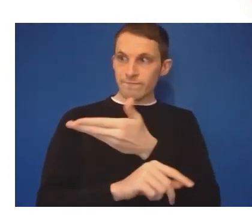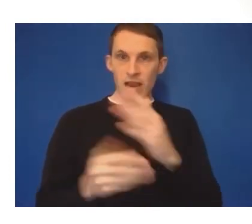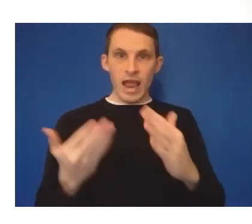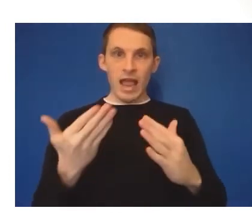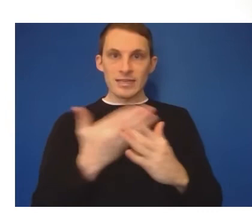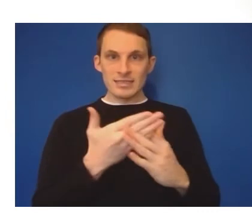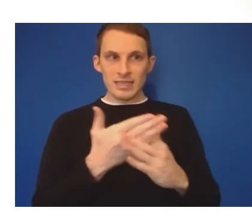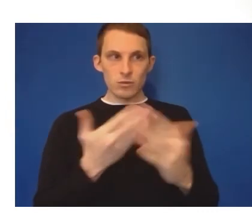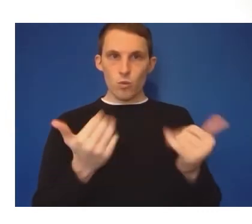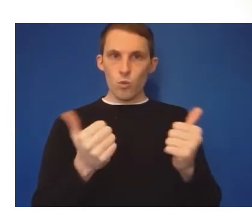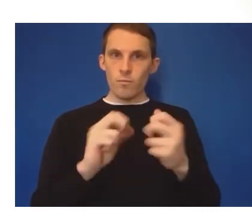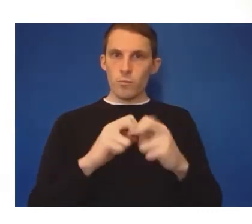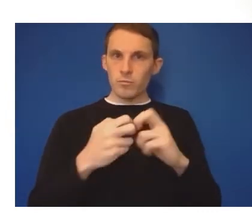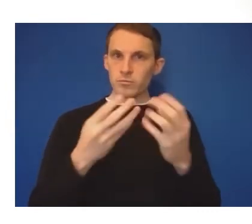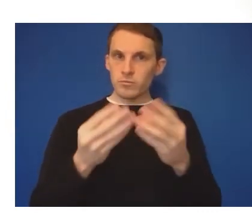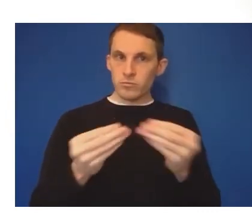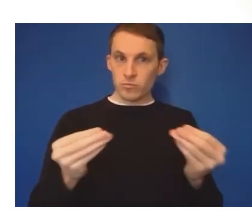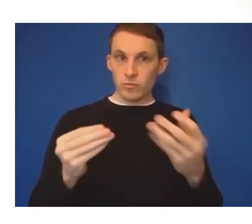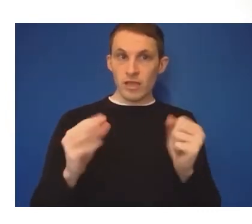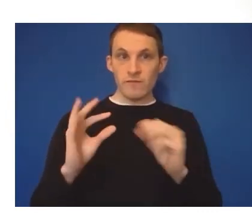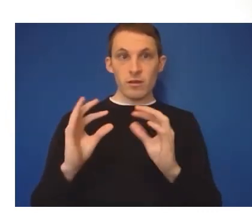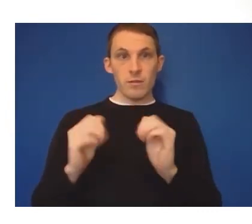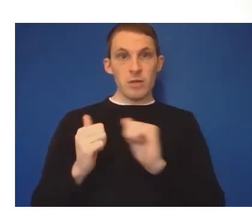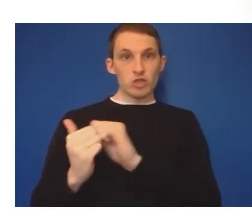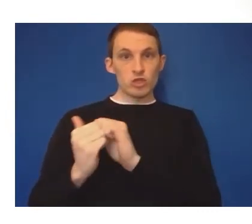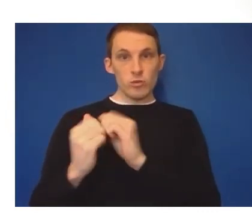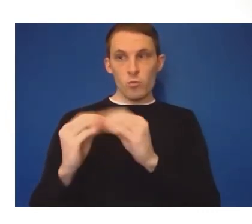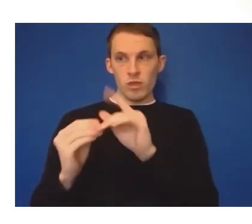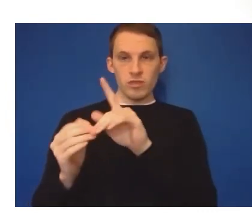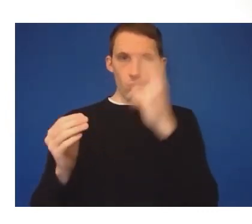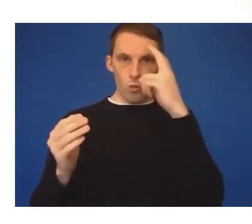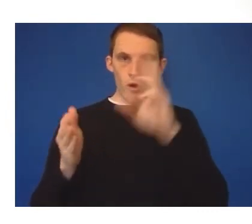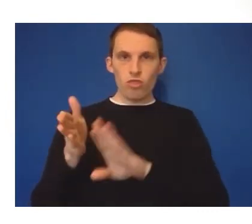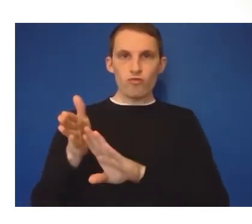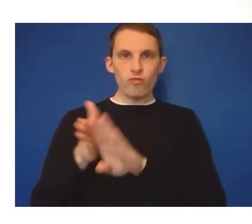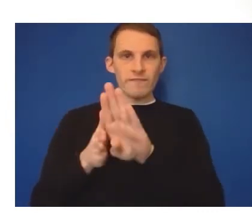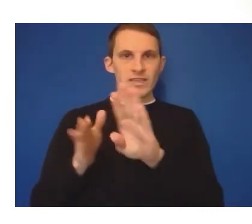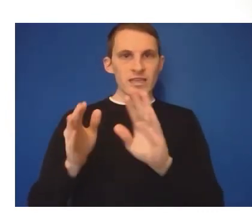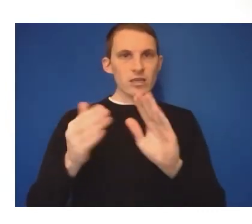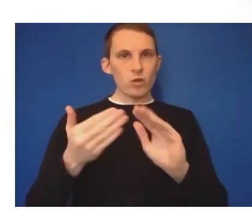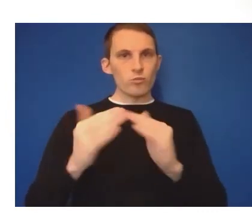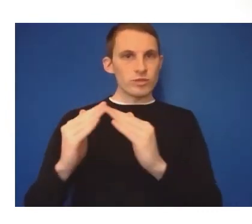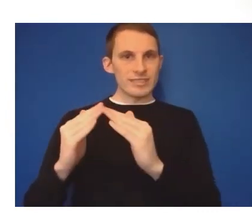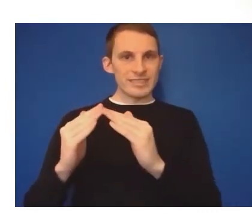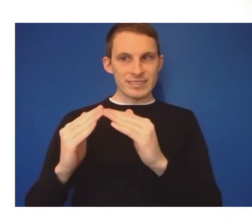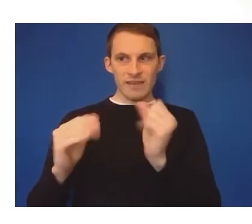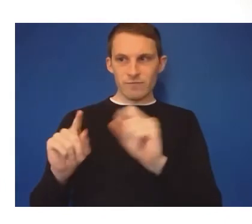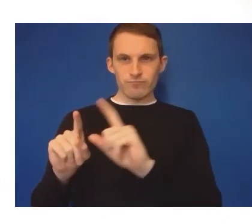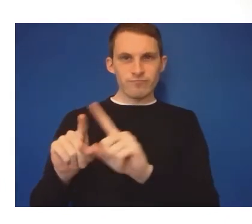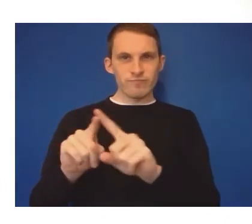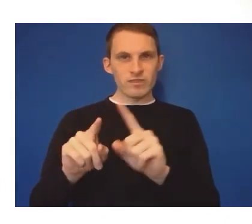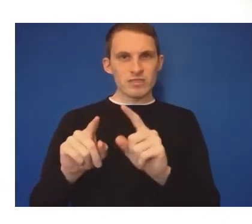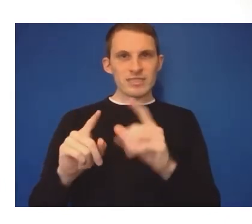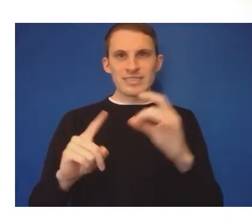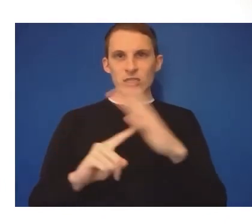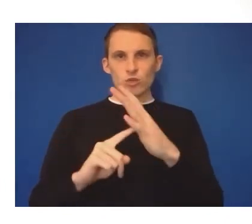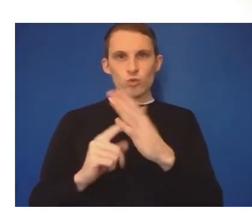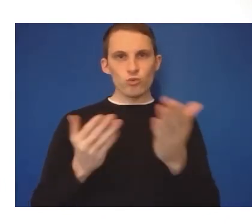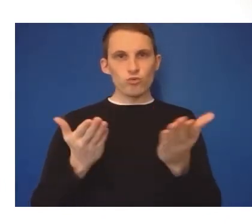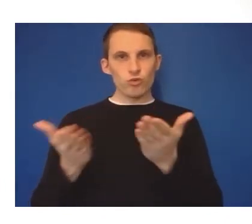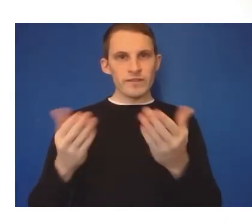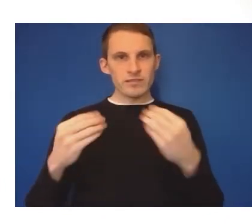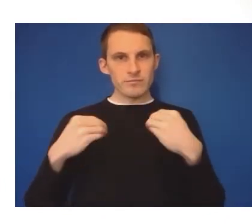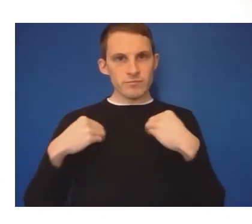coordinated by the Thriving Communities Partnership, which is a collaboration of essential services providers who are aiming to